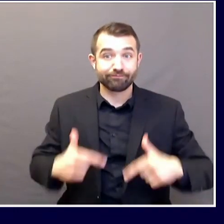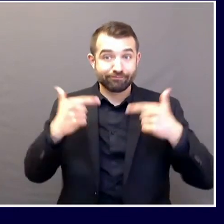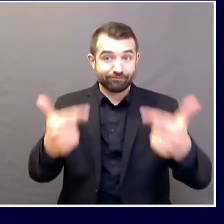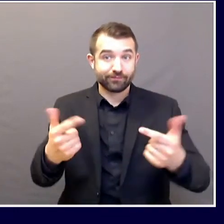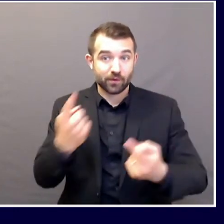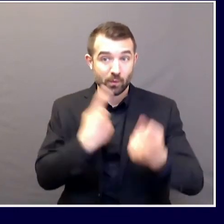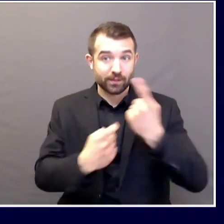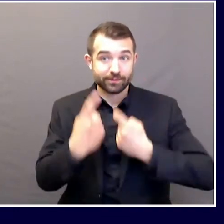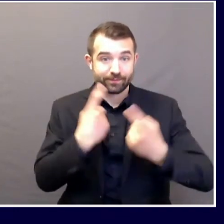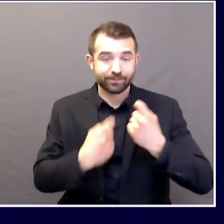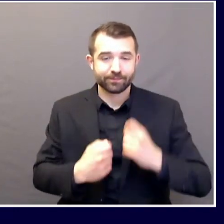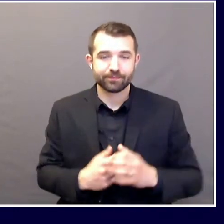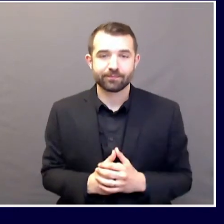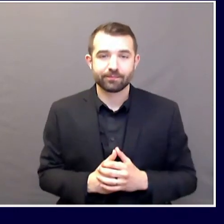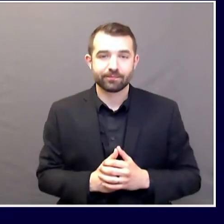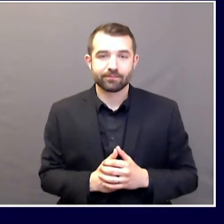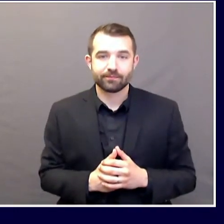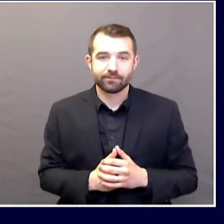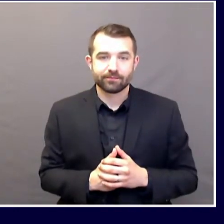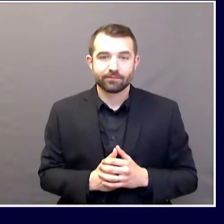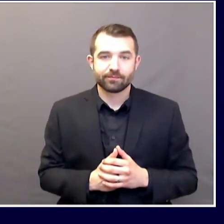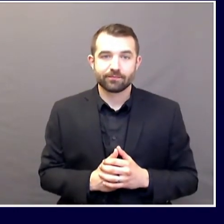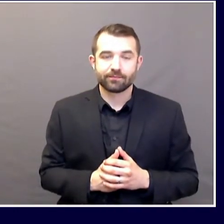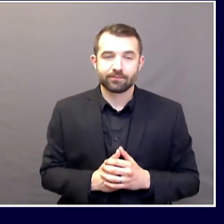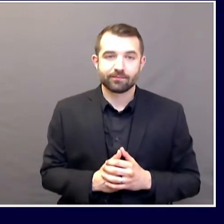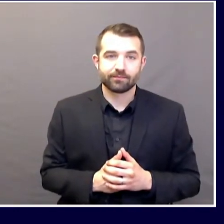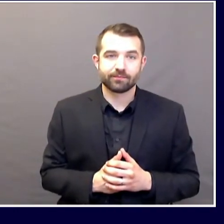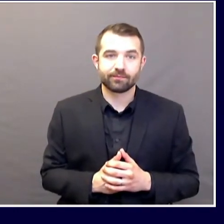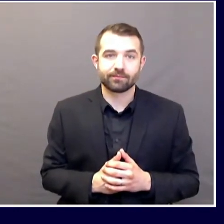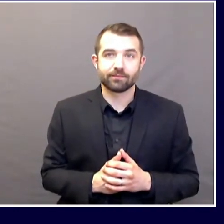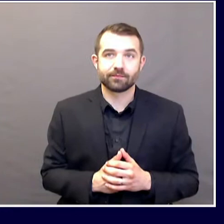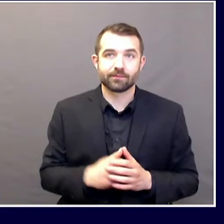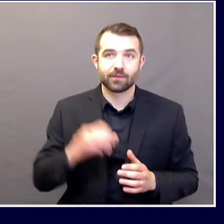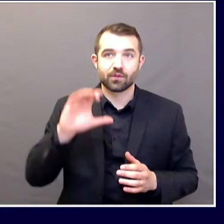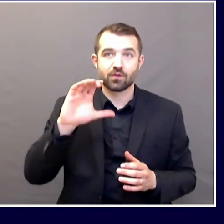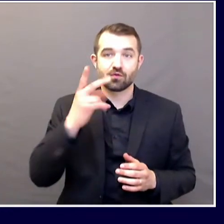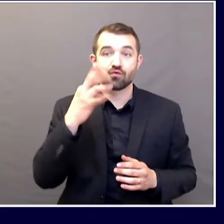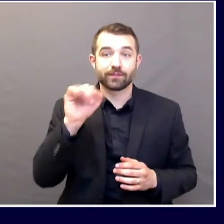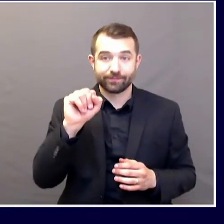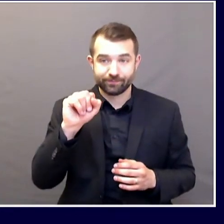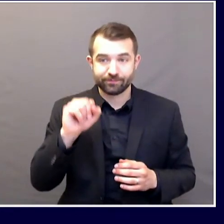The first question for the afternoon today goes to Chris Costa.